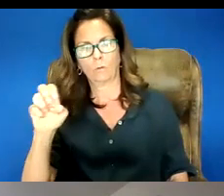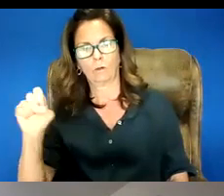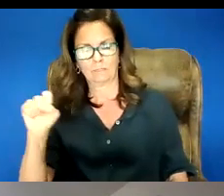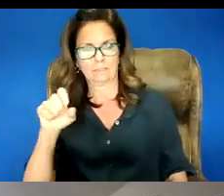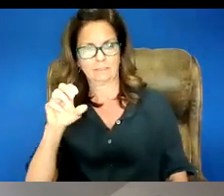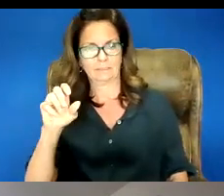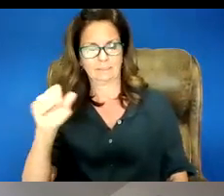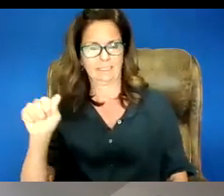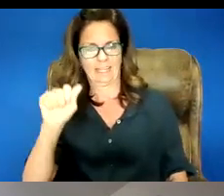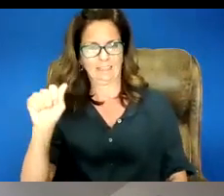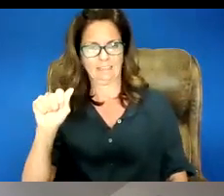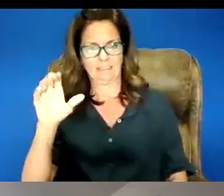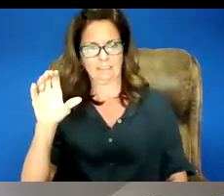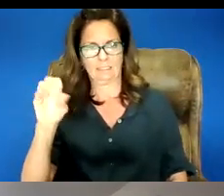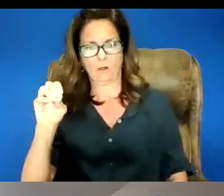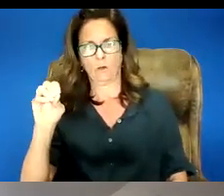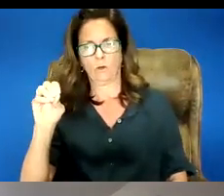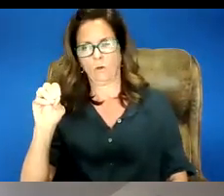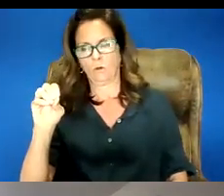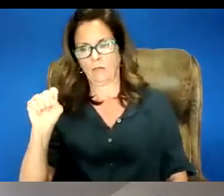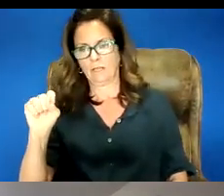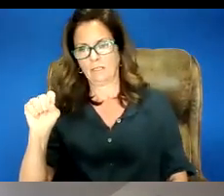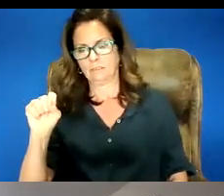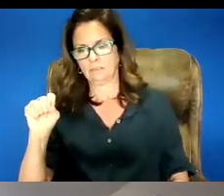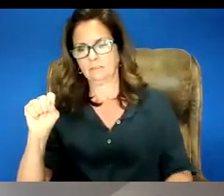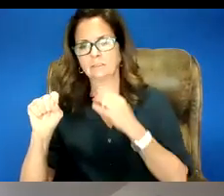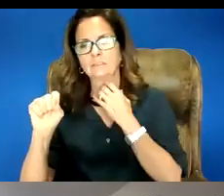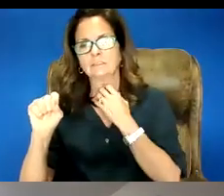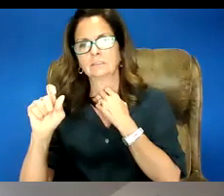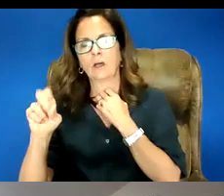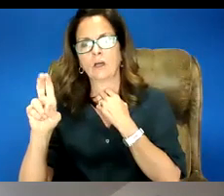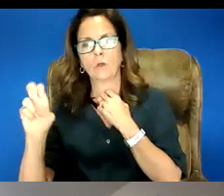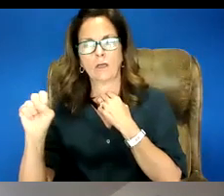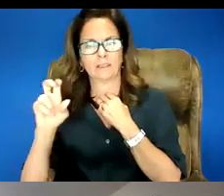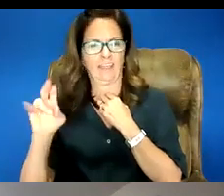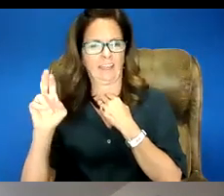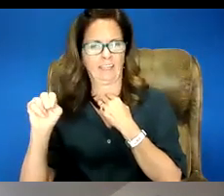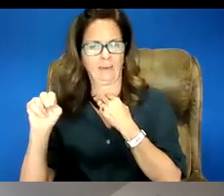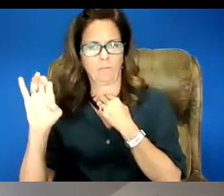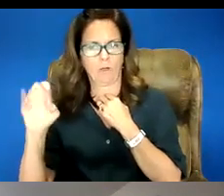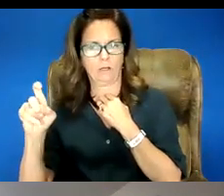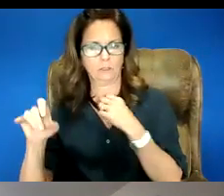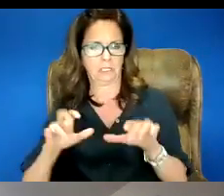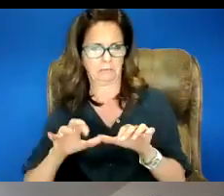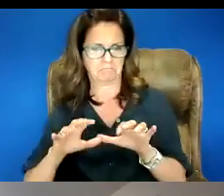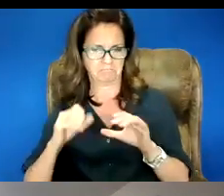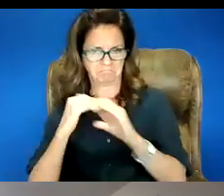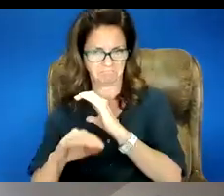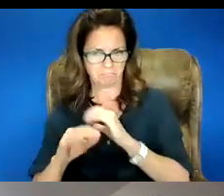co.us, the wellness inbox. So these are the links, and I